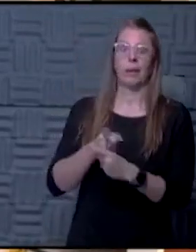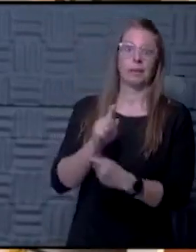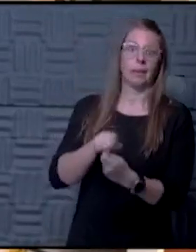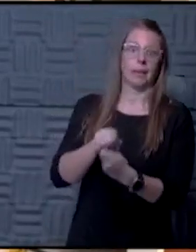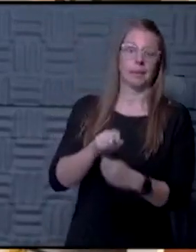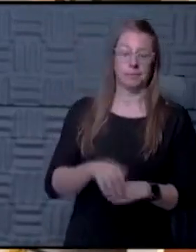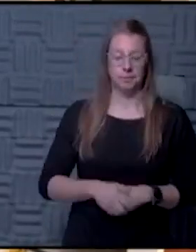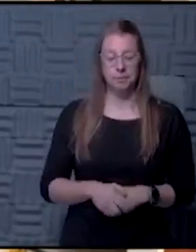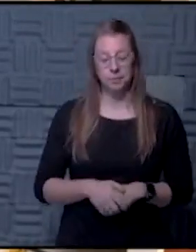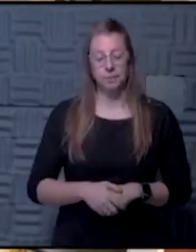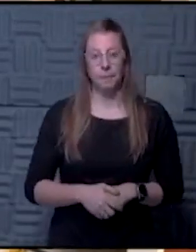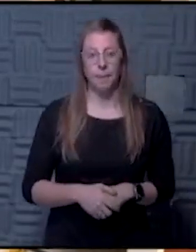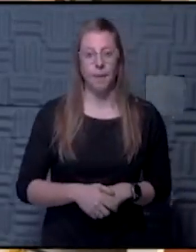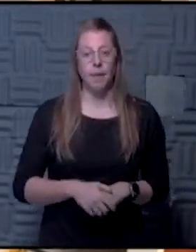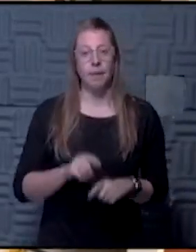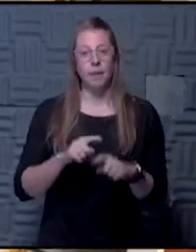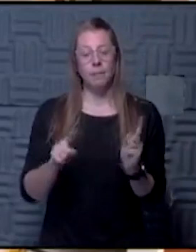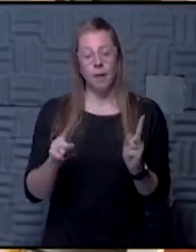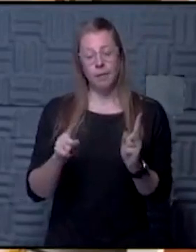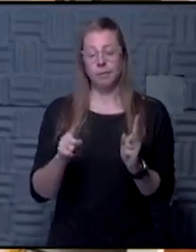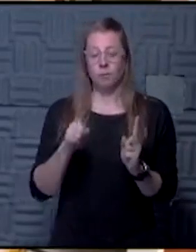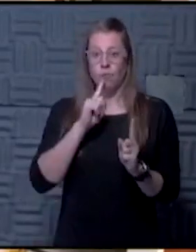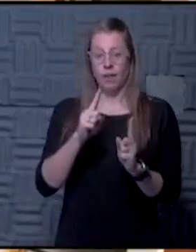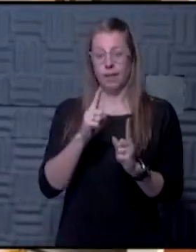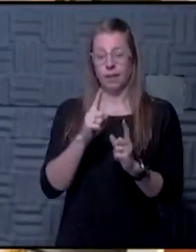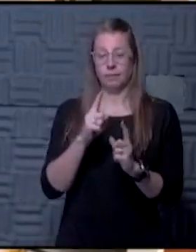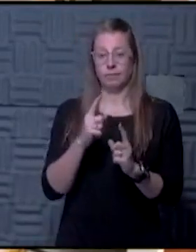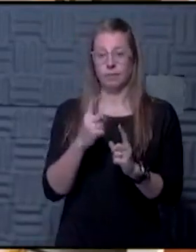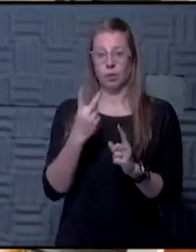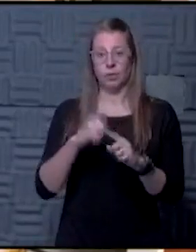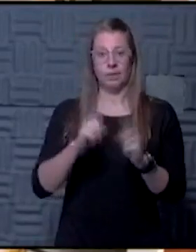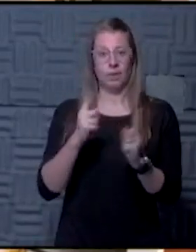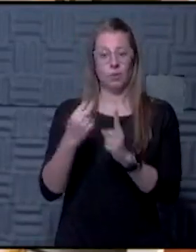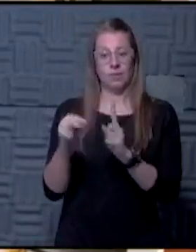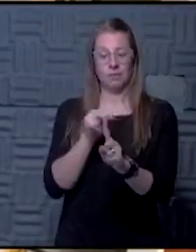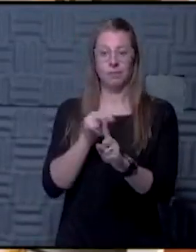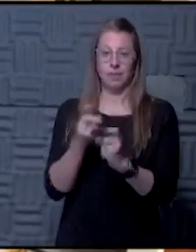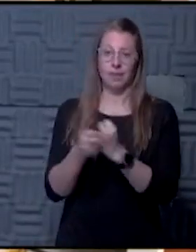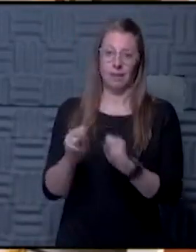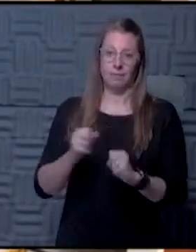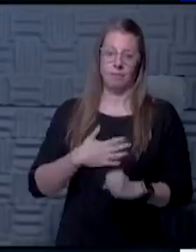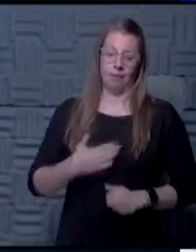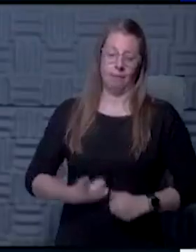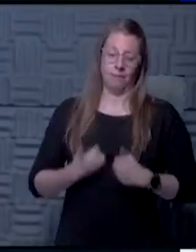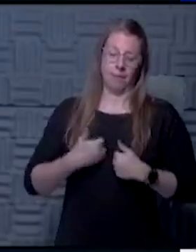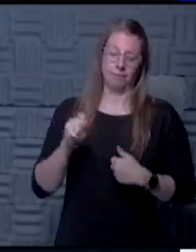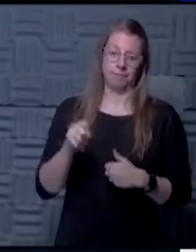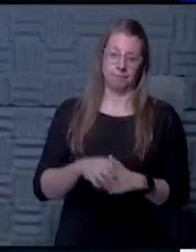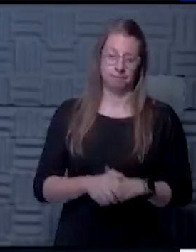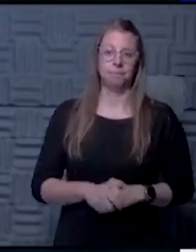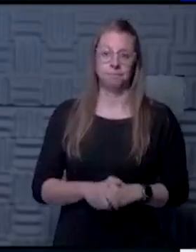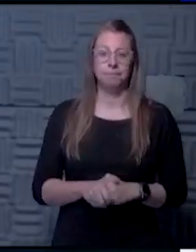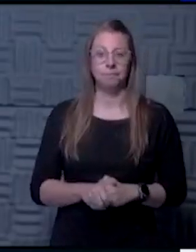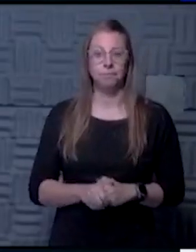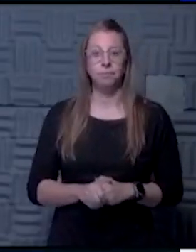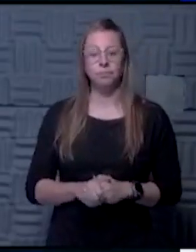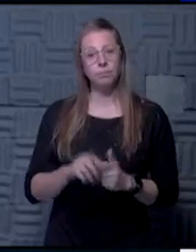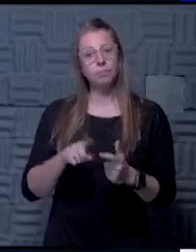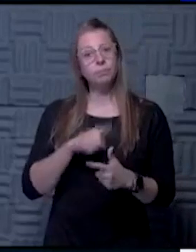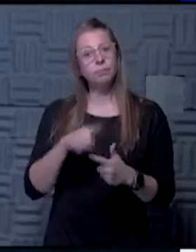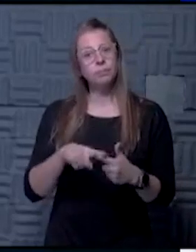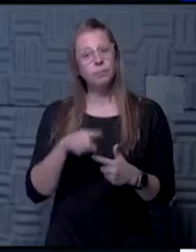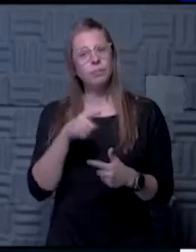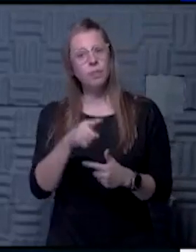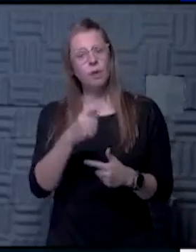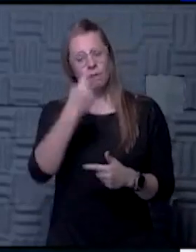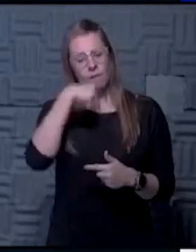you know, you can look at it 2 ways. It saved my life. You bet. So... Yeah. And then